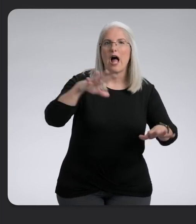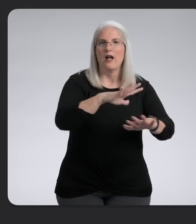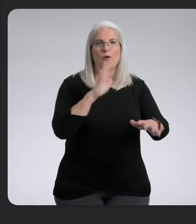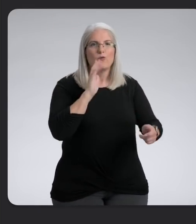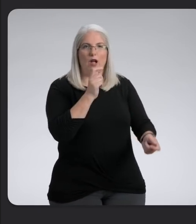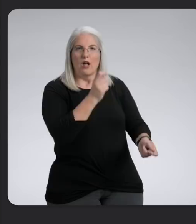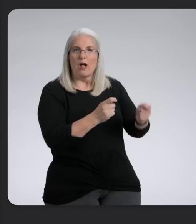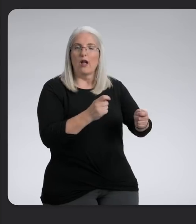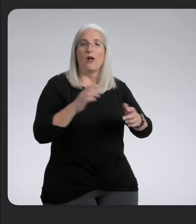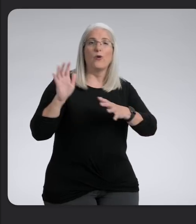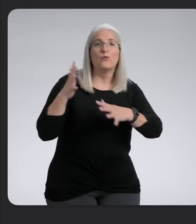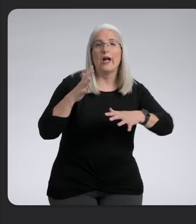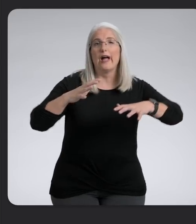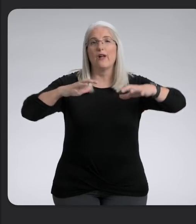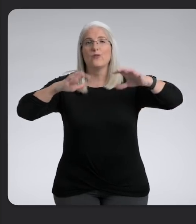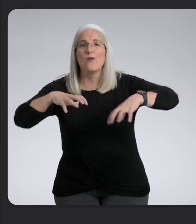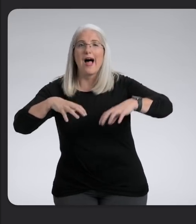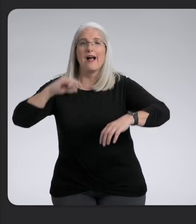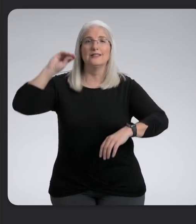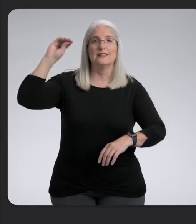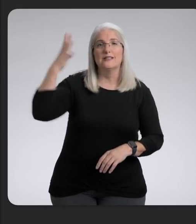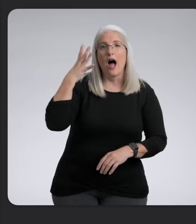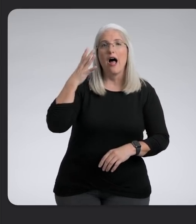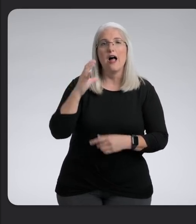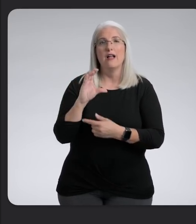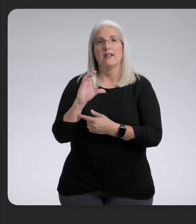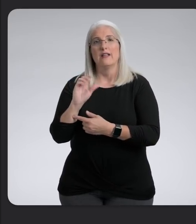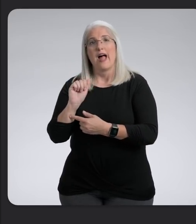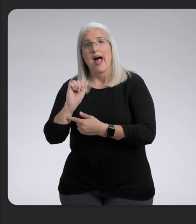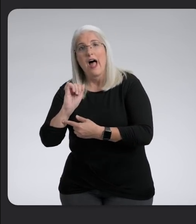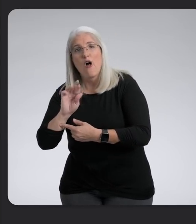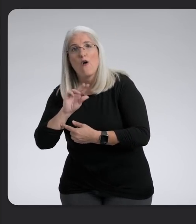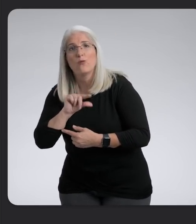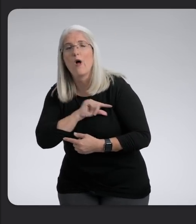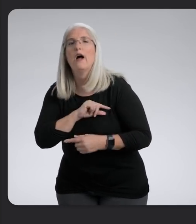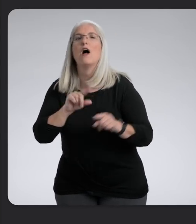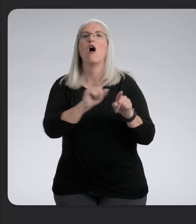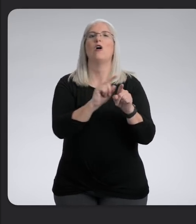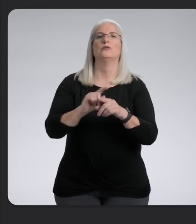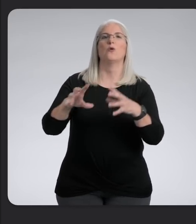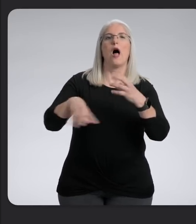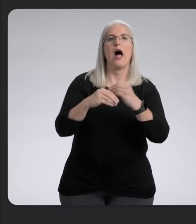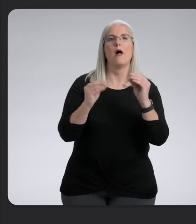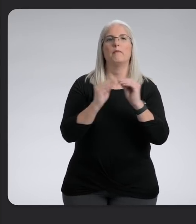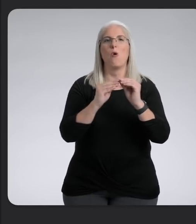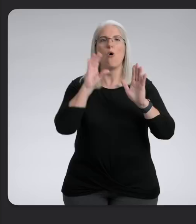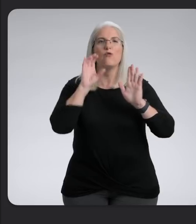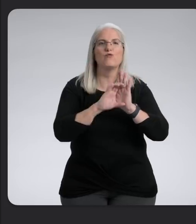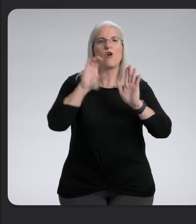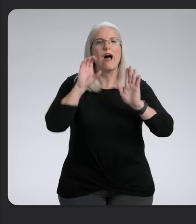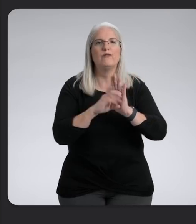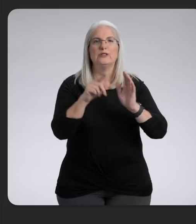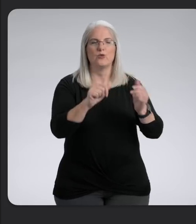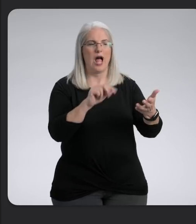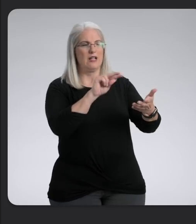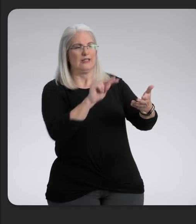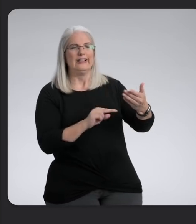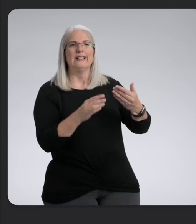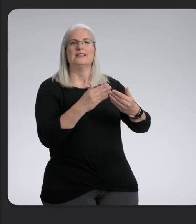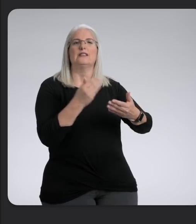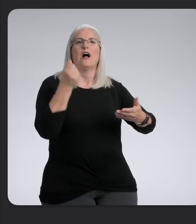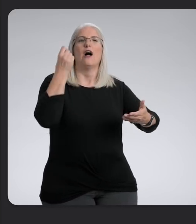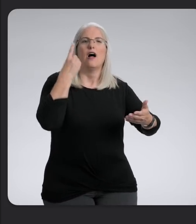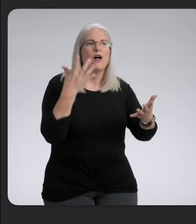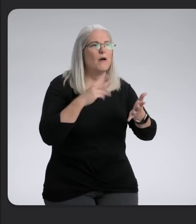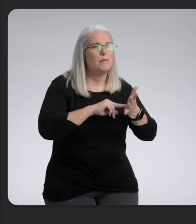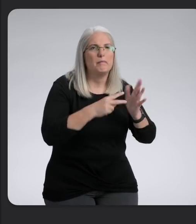or sunny skies. We've also added new weather graphics to help users better understand conditions like wind, UV index,